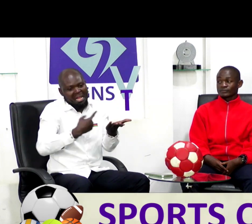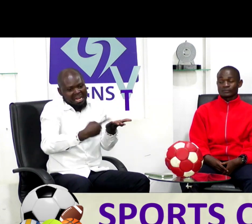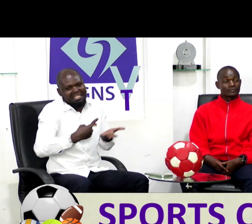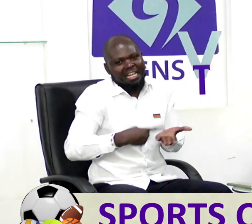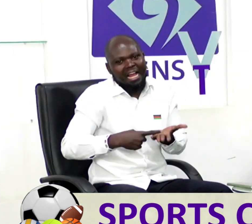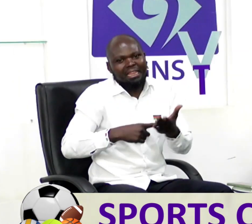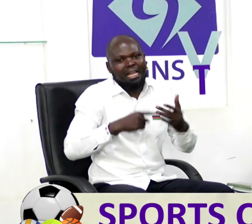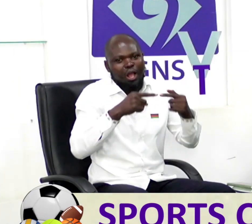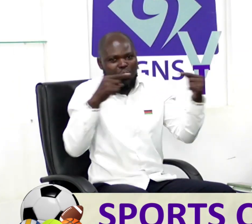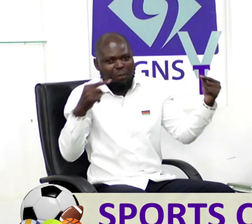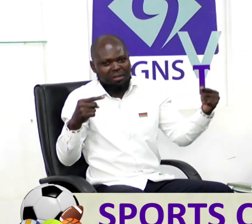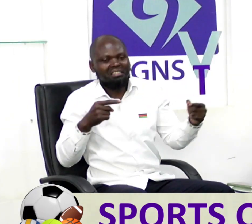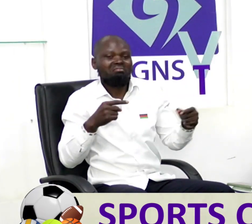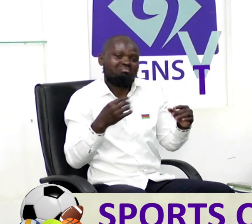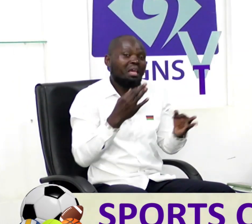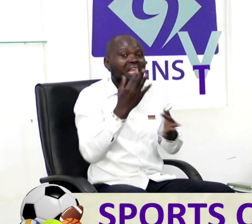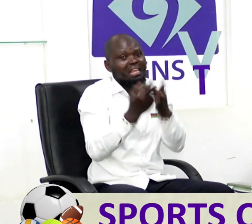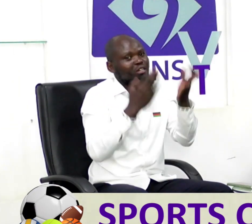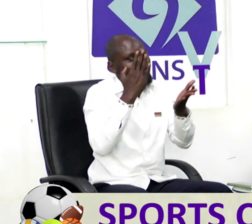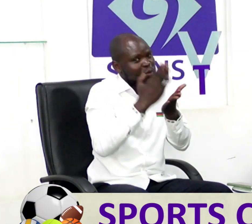Okay, thank you very much for your opinion.